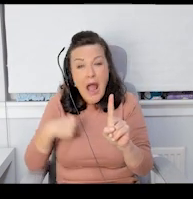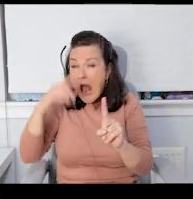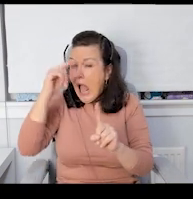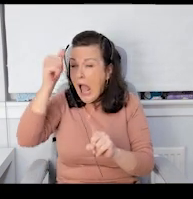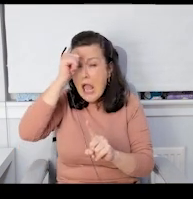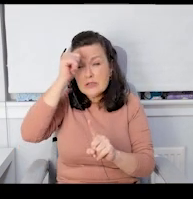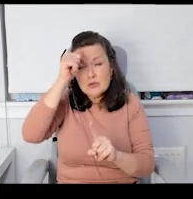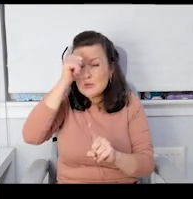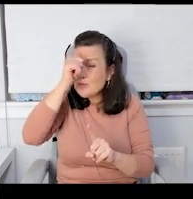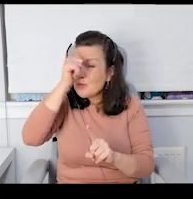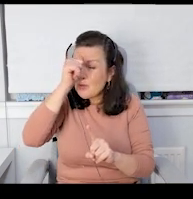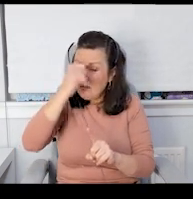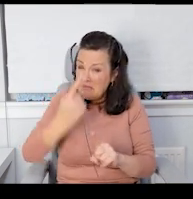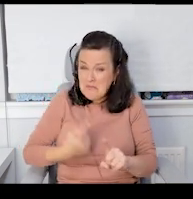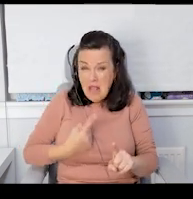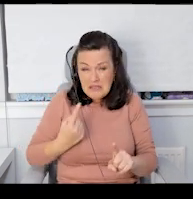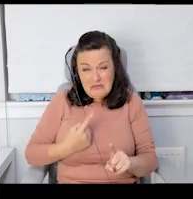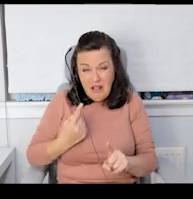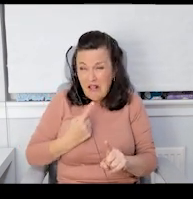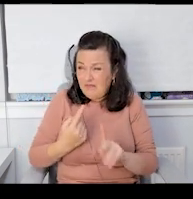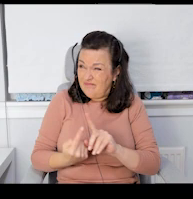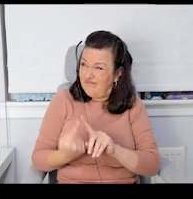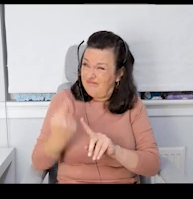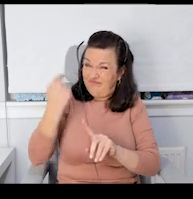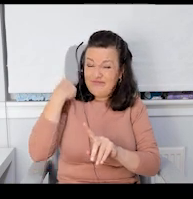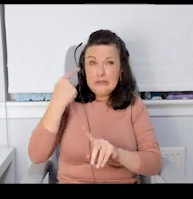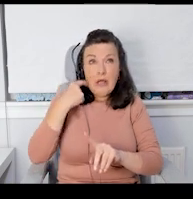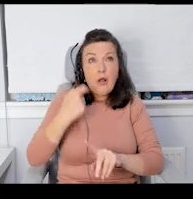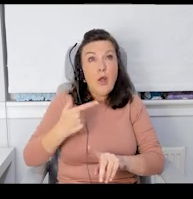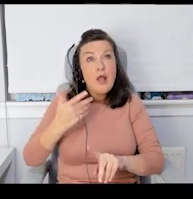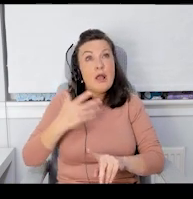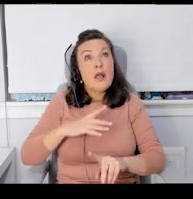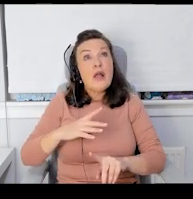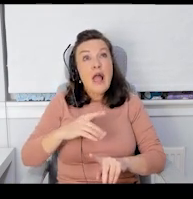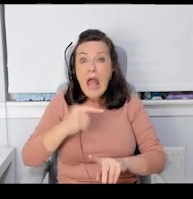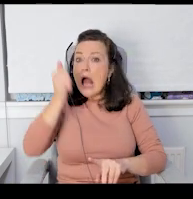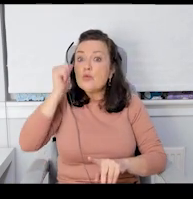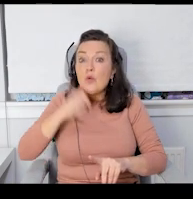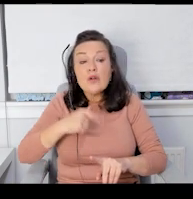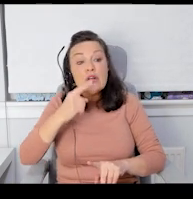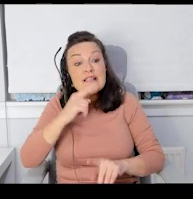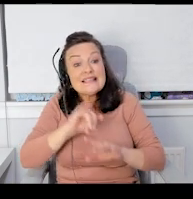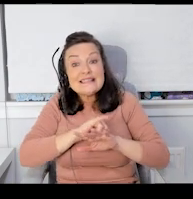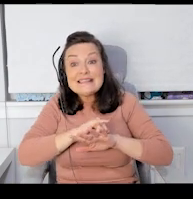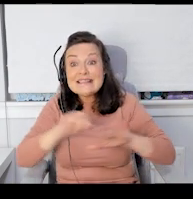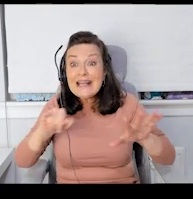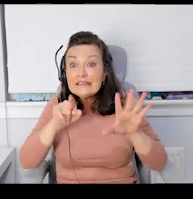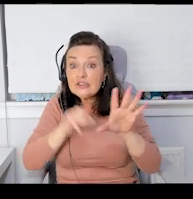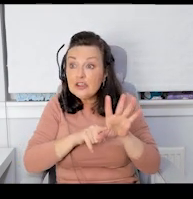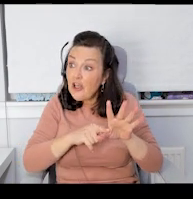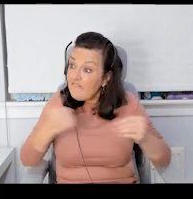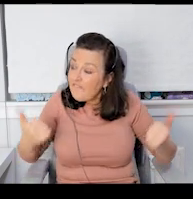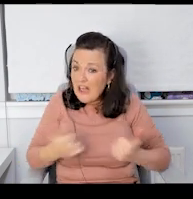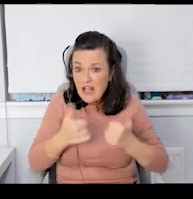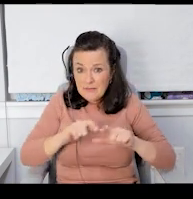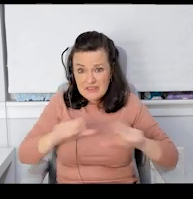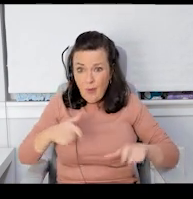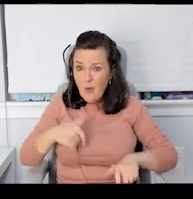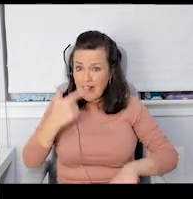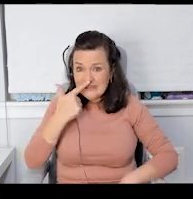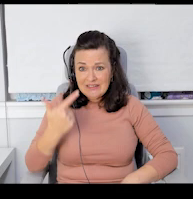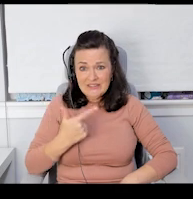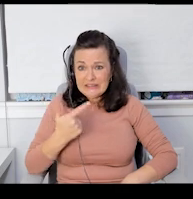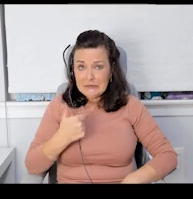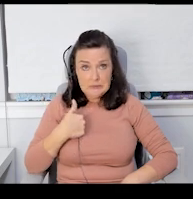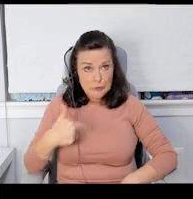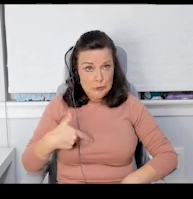didn't want to go to university straight away. I would have been 17 when I left at the end of sixth year, and I did stay to the end of sixth year. So going to university to